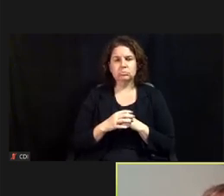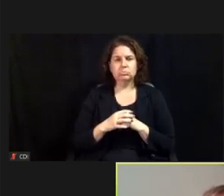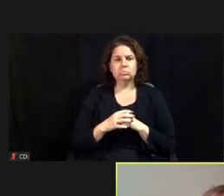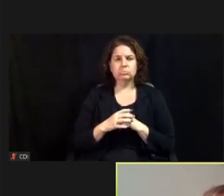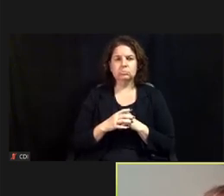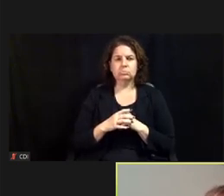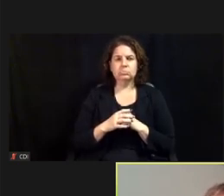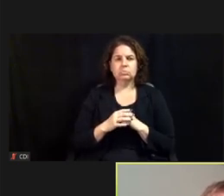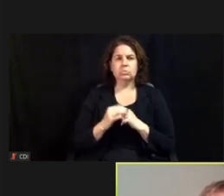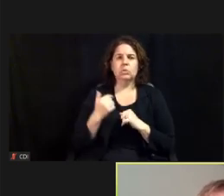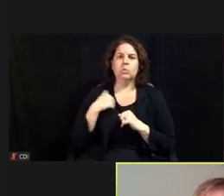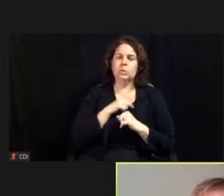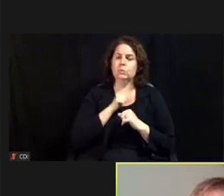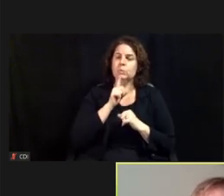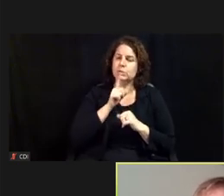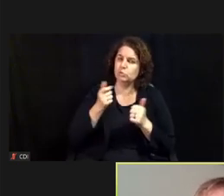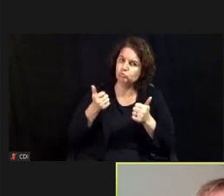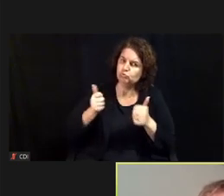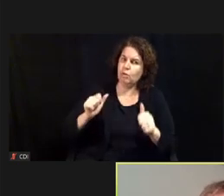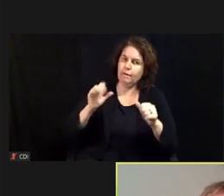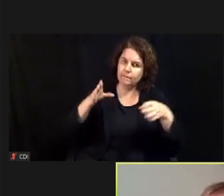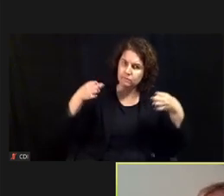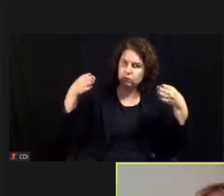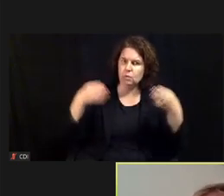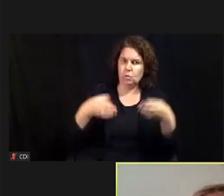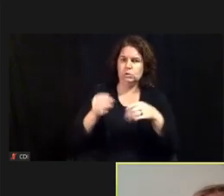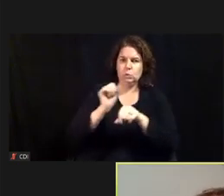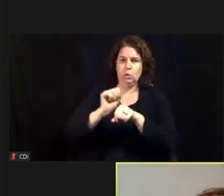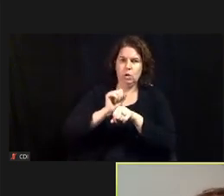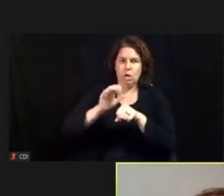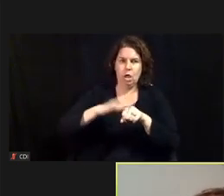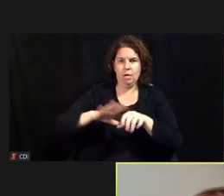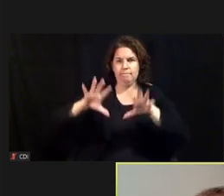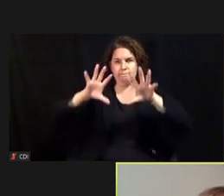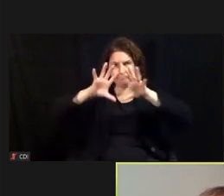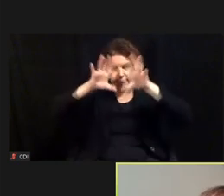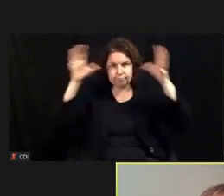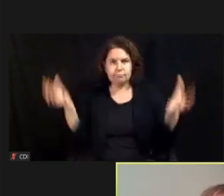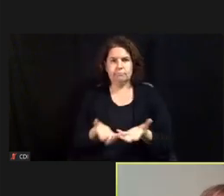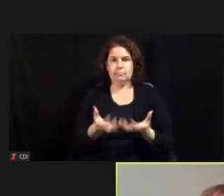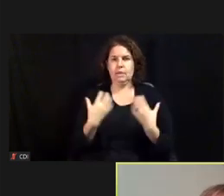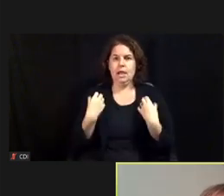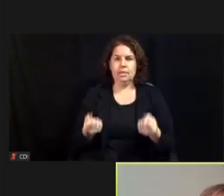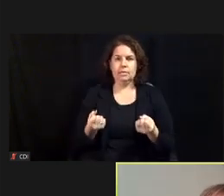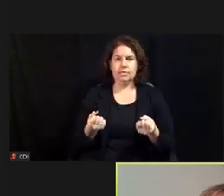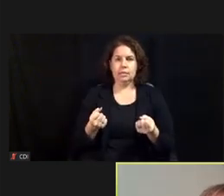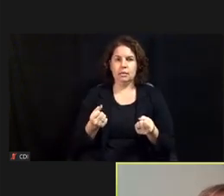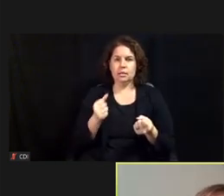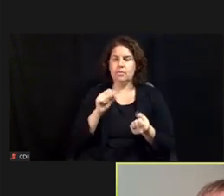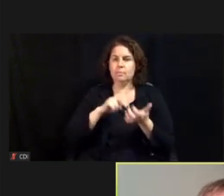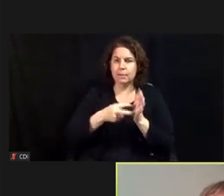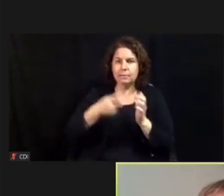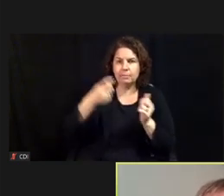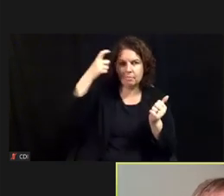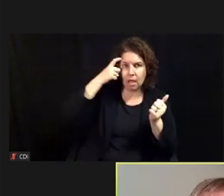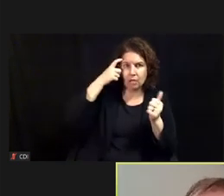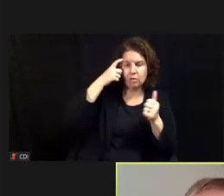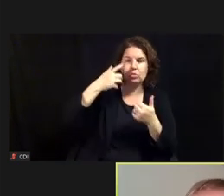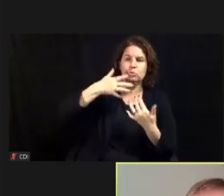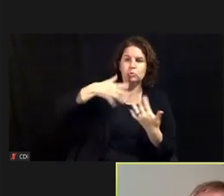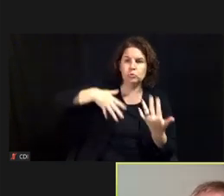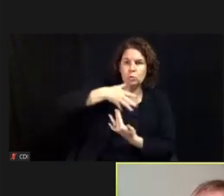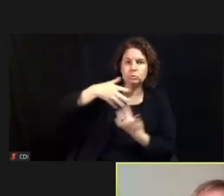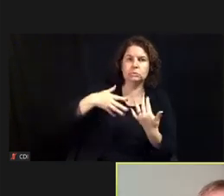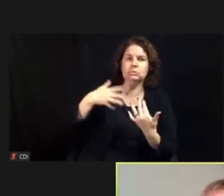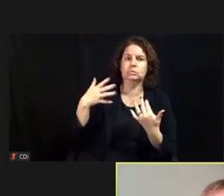our work around a comprehensive view of well-being, which includes mental and social well-being as well as the absence of